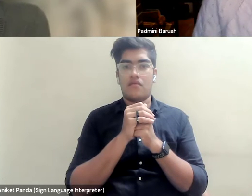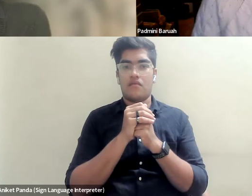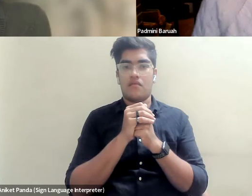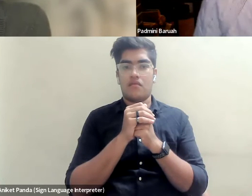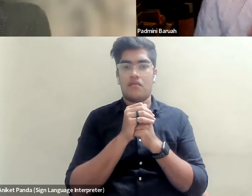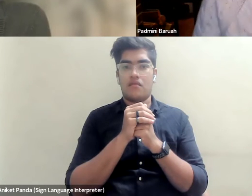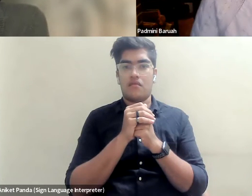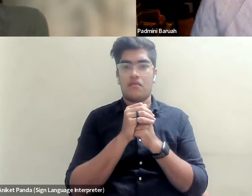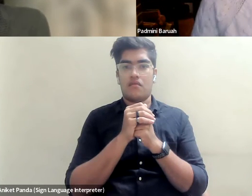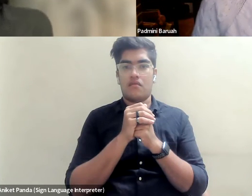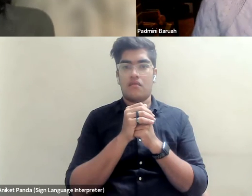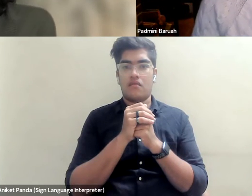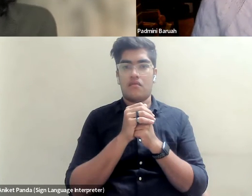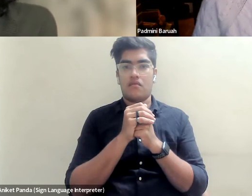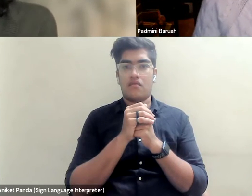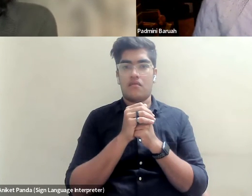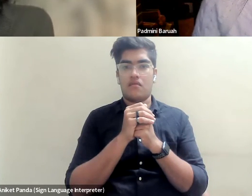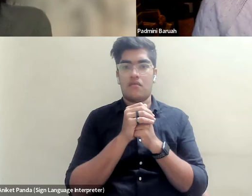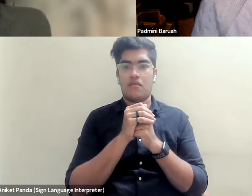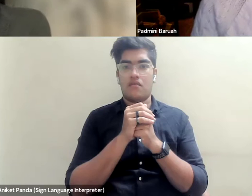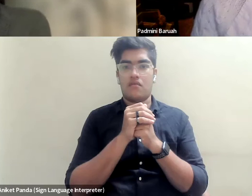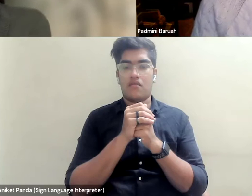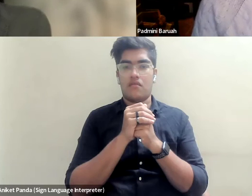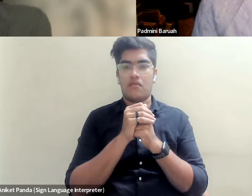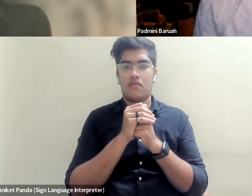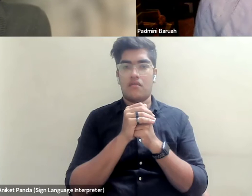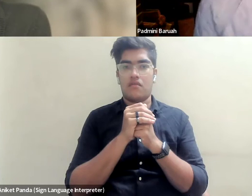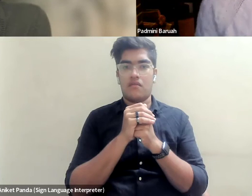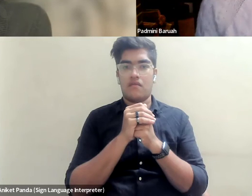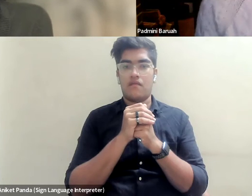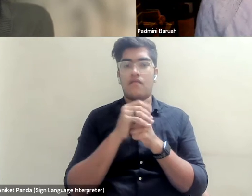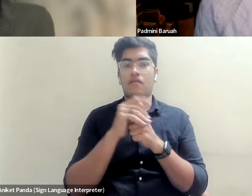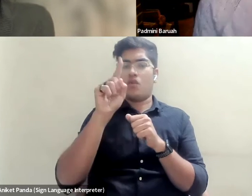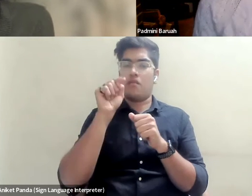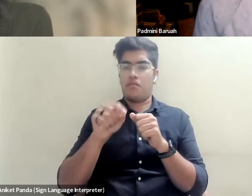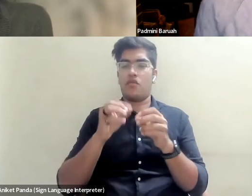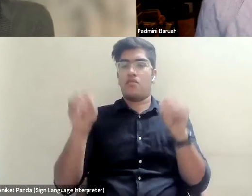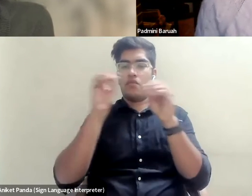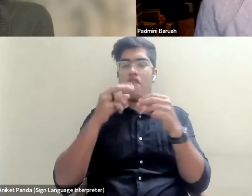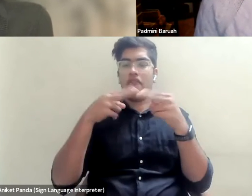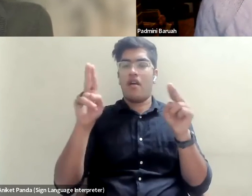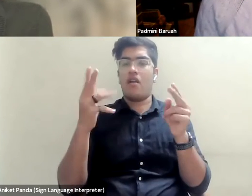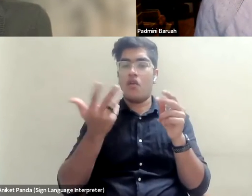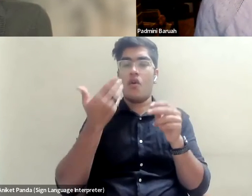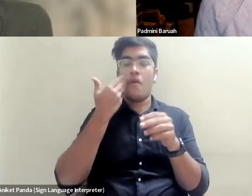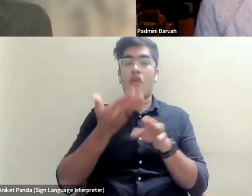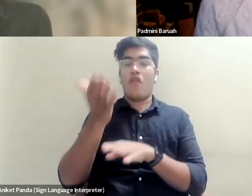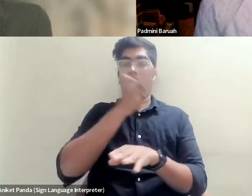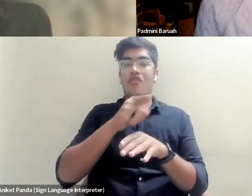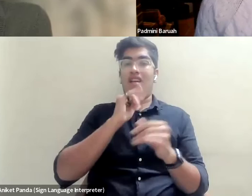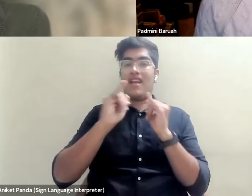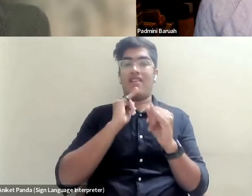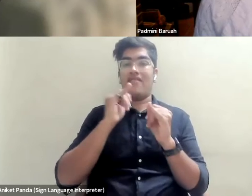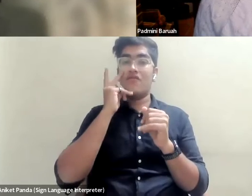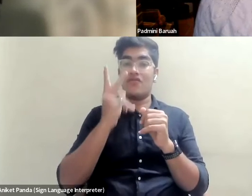sorry, I'm rambling because I'm on a flow because I get so mad when I think about this. One final thing, from the interviews, as I said, access to legal services